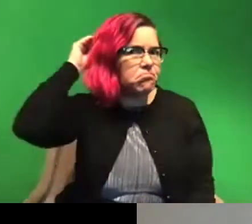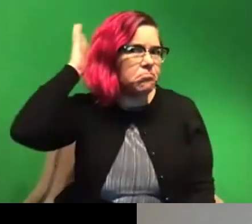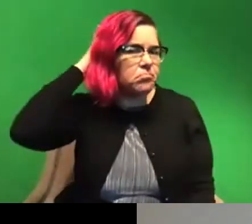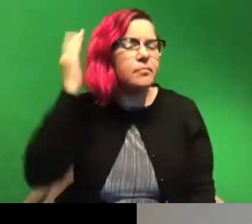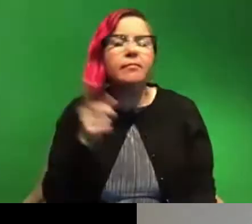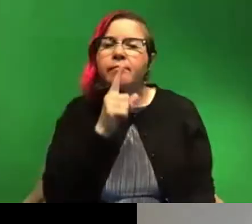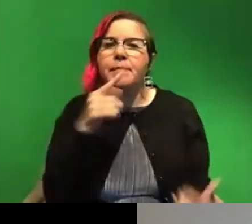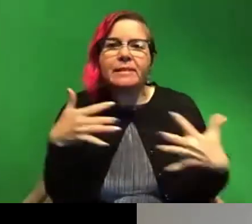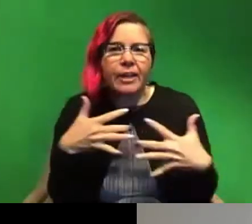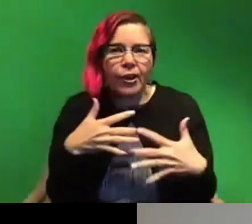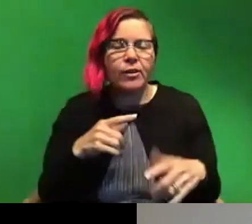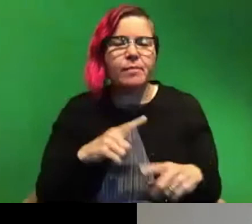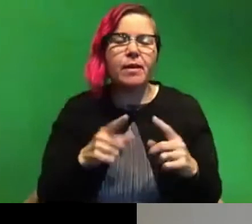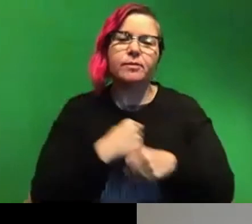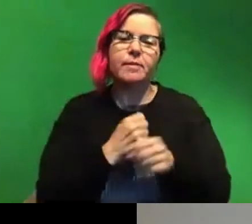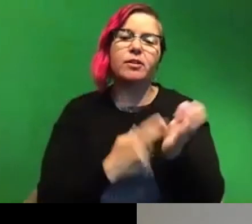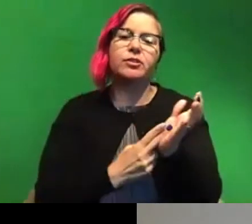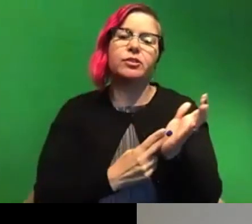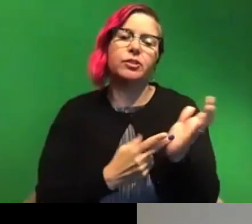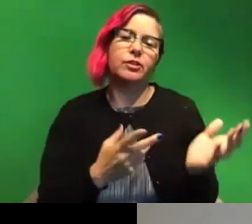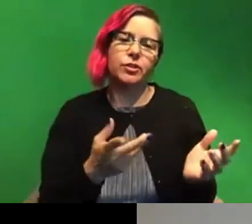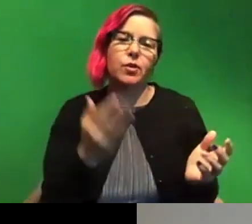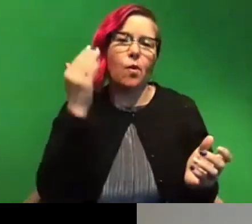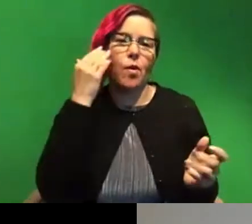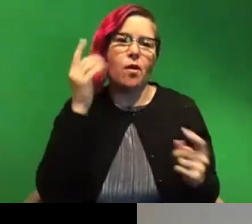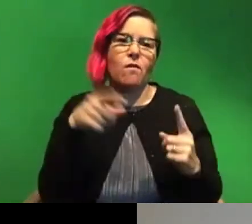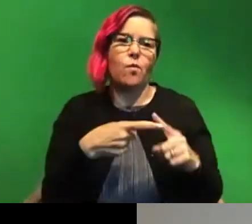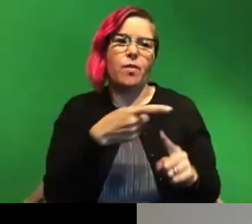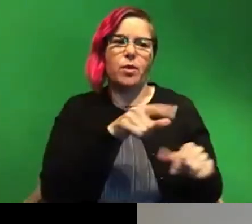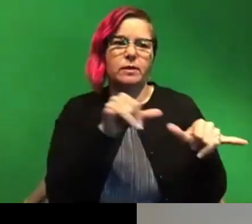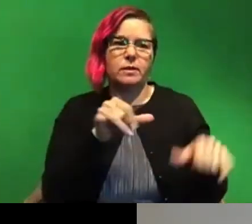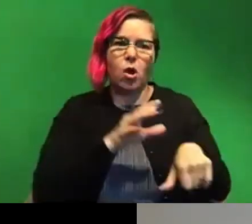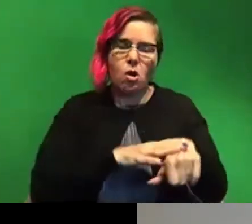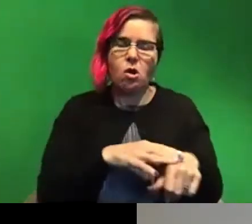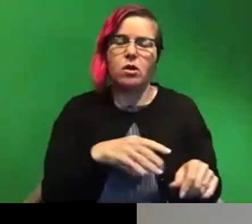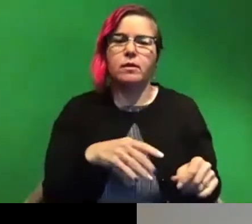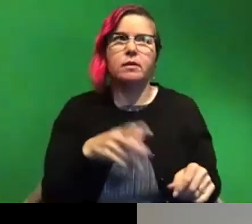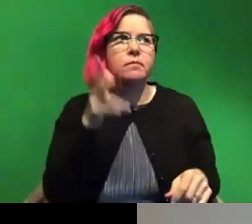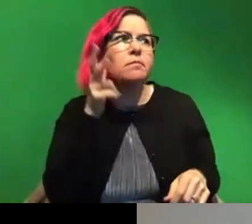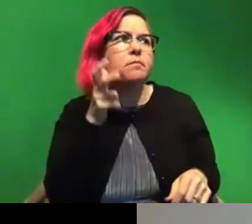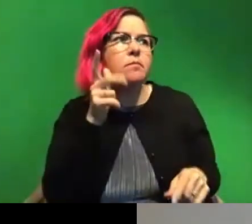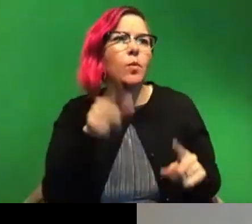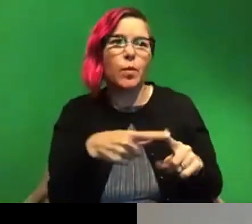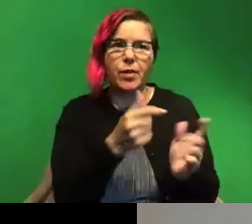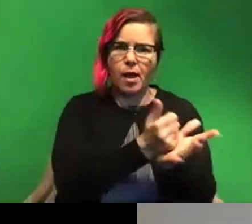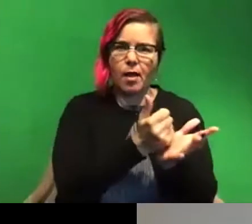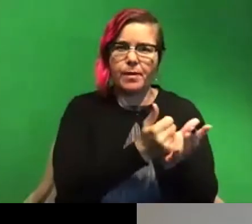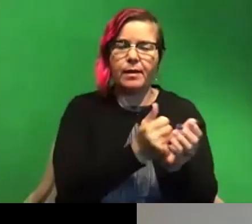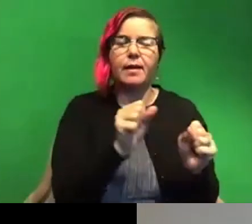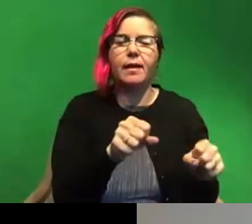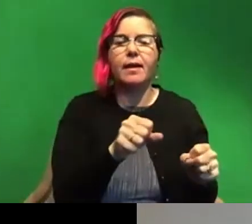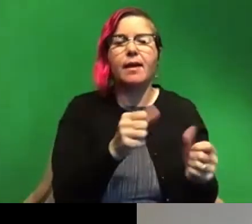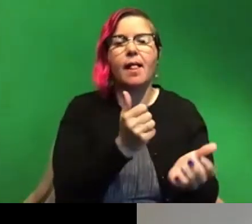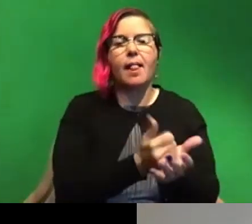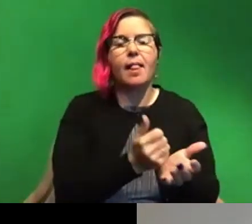scare anyone, but just make sure that, you're aware of when those systems are on, and when they're being assistive, they can also be assistive in ways that you